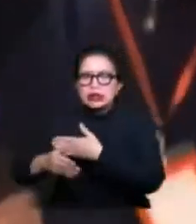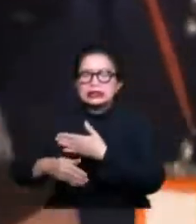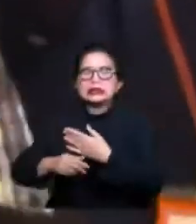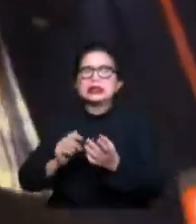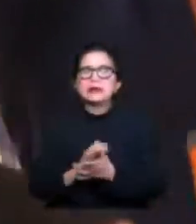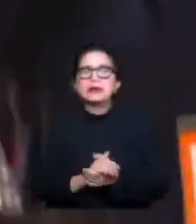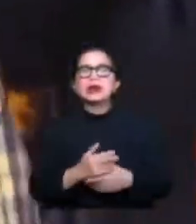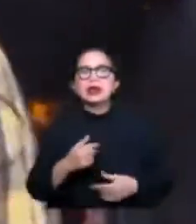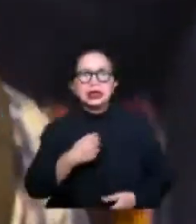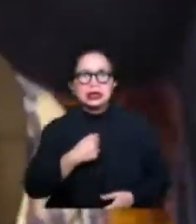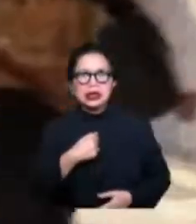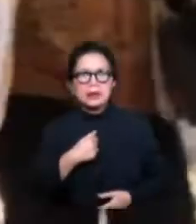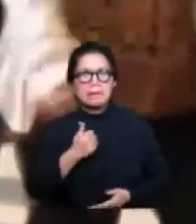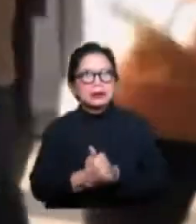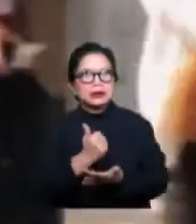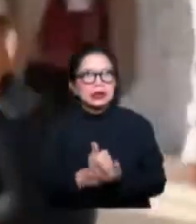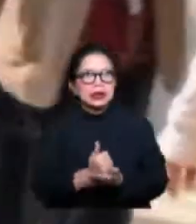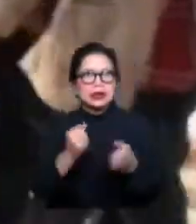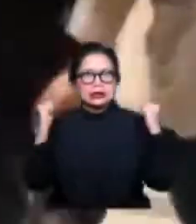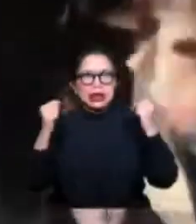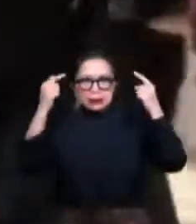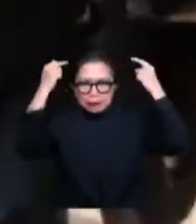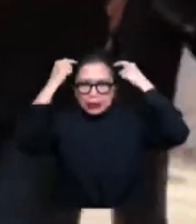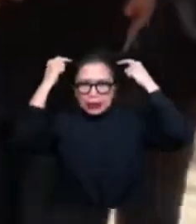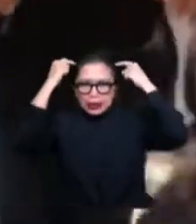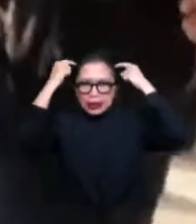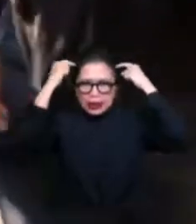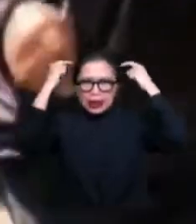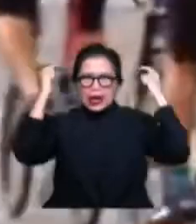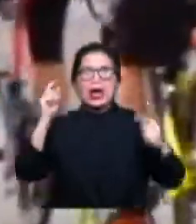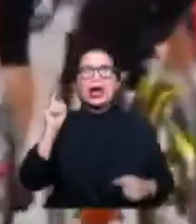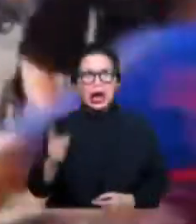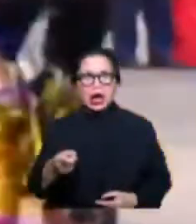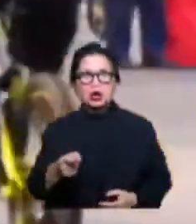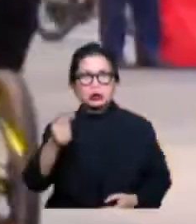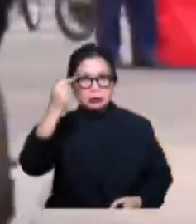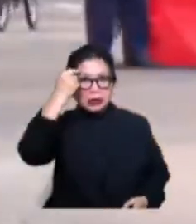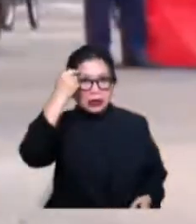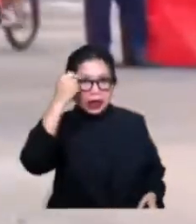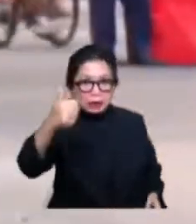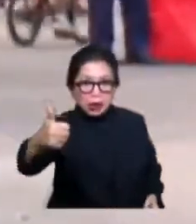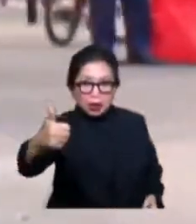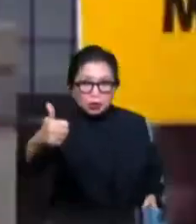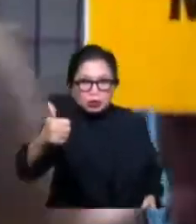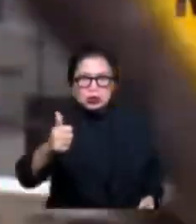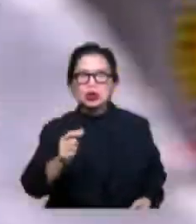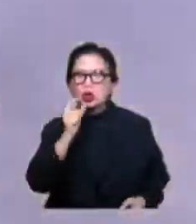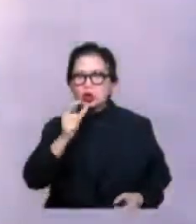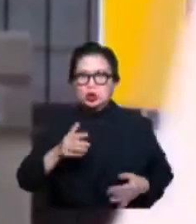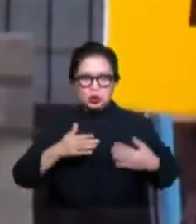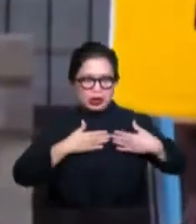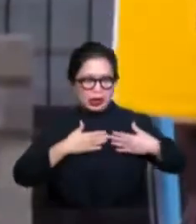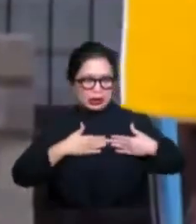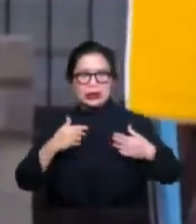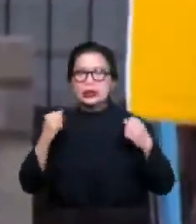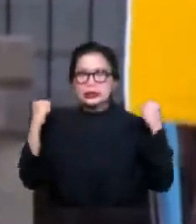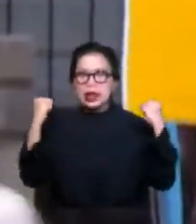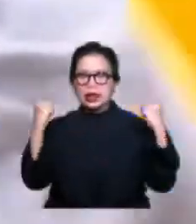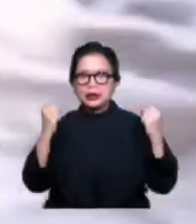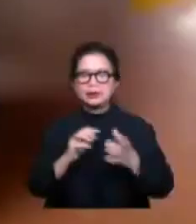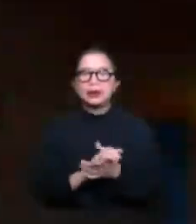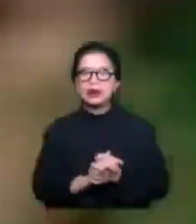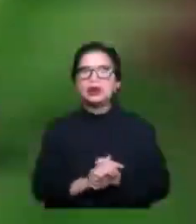positive and have enough sleep. Additionally, having a winning mindset and willingness to live a long life also contribute to